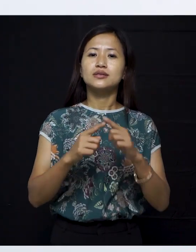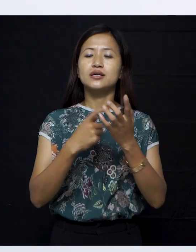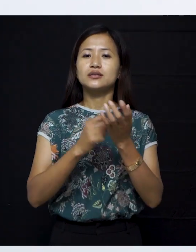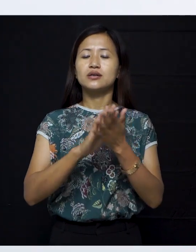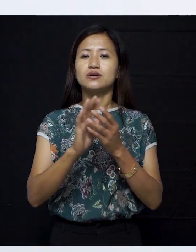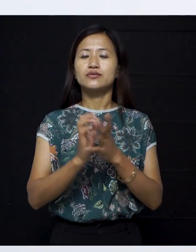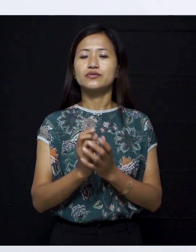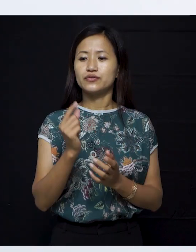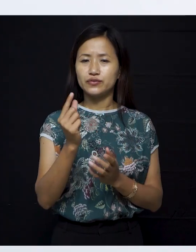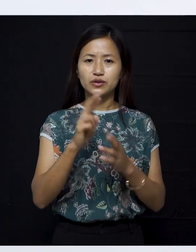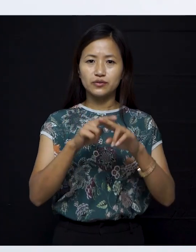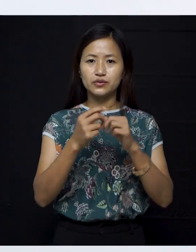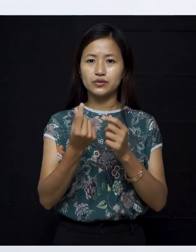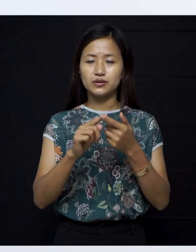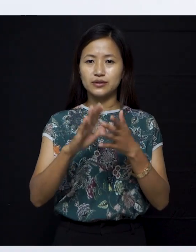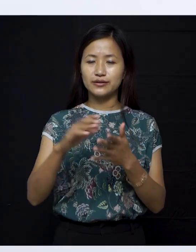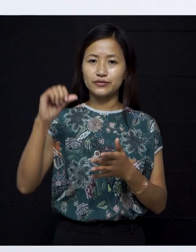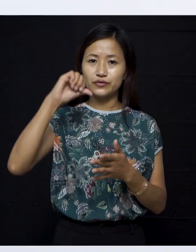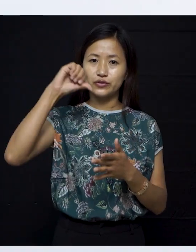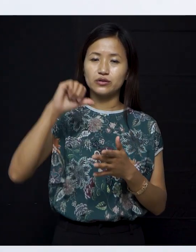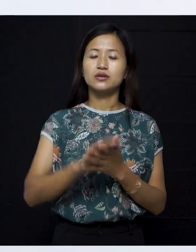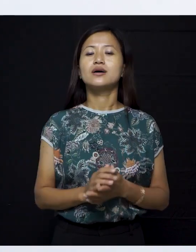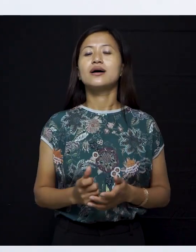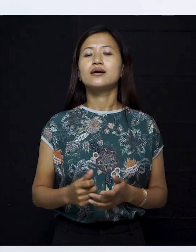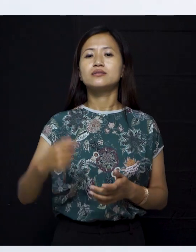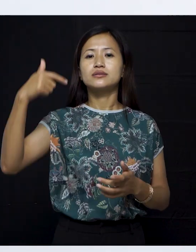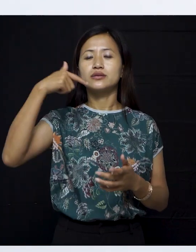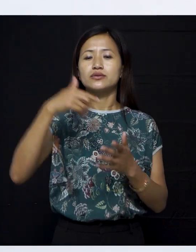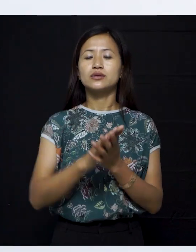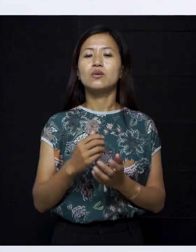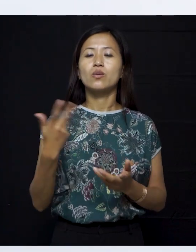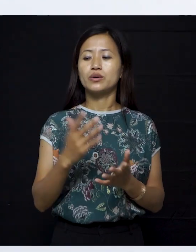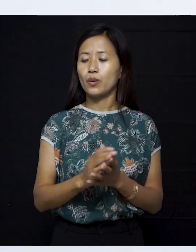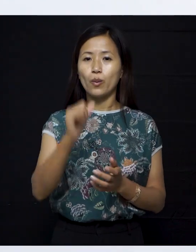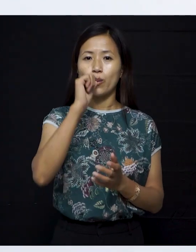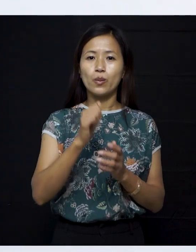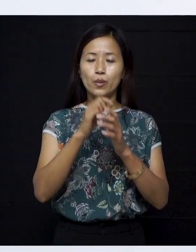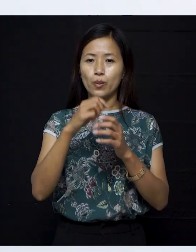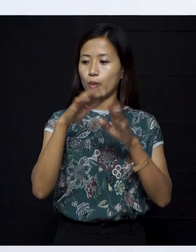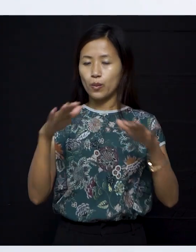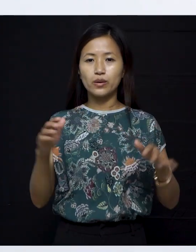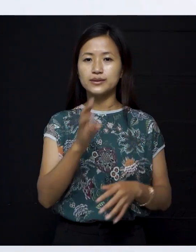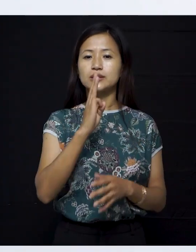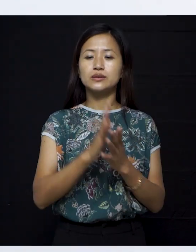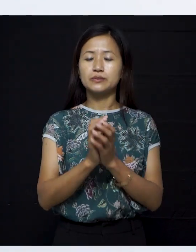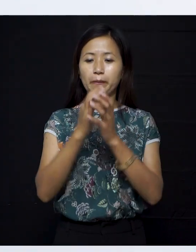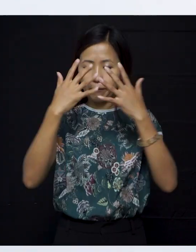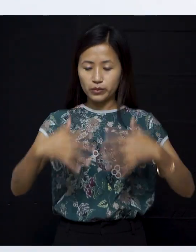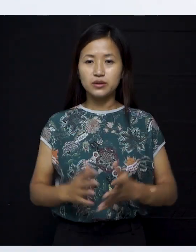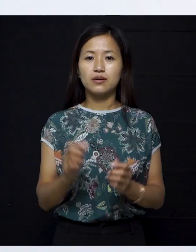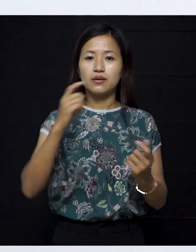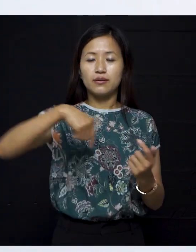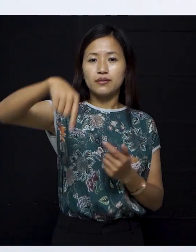for their fuel, and that is also a product of the sea, right? If there were no water bodies around that, they would not be getting the turfs.